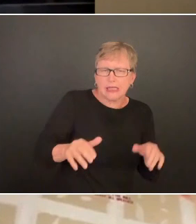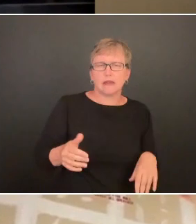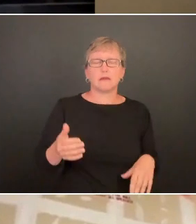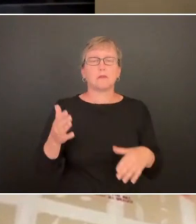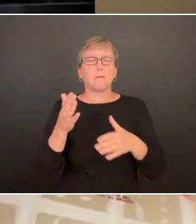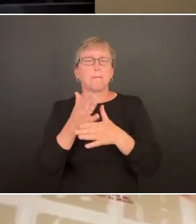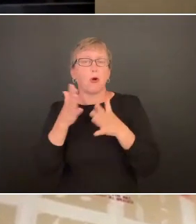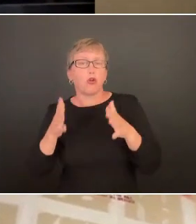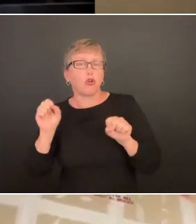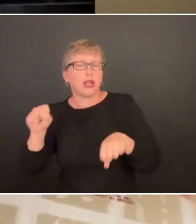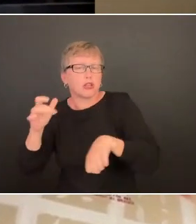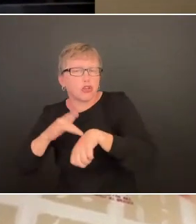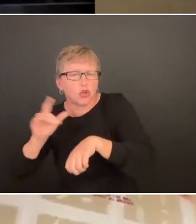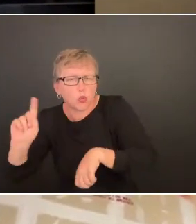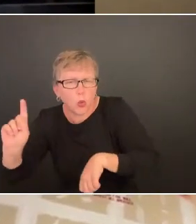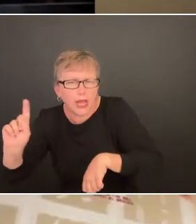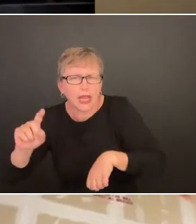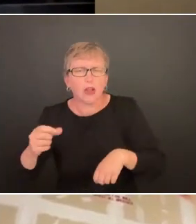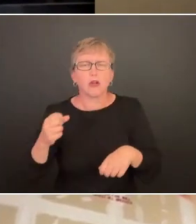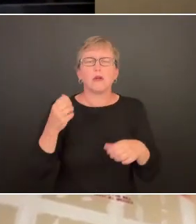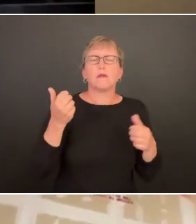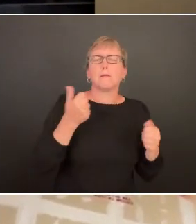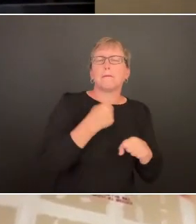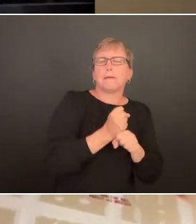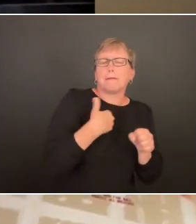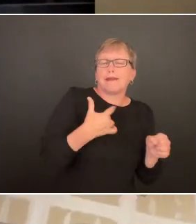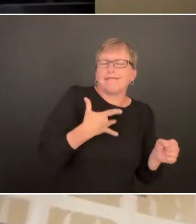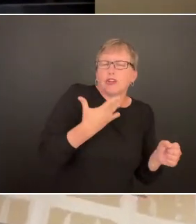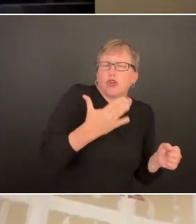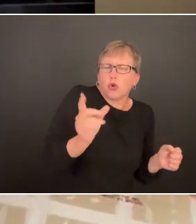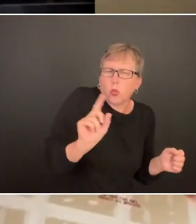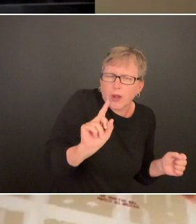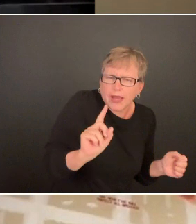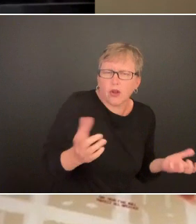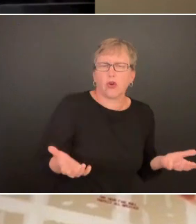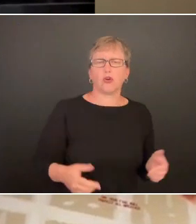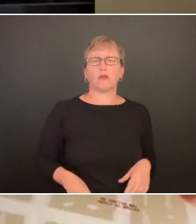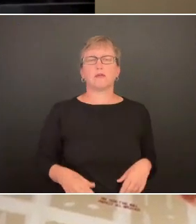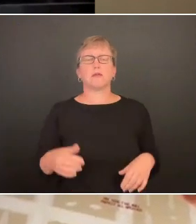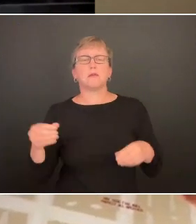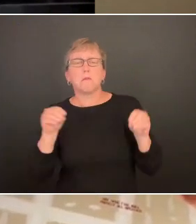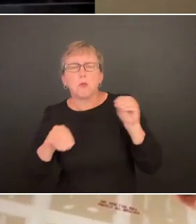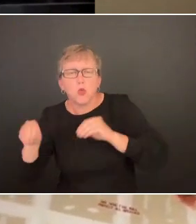to maneuver, and then how to overcome at least some of that pain through